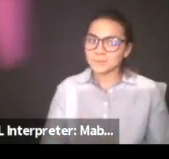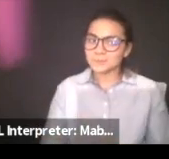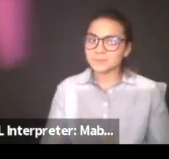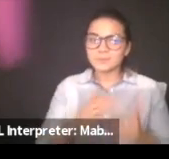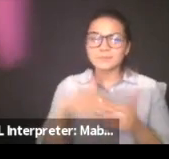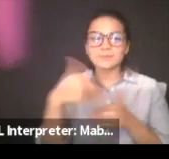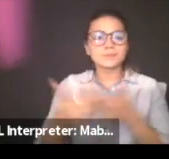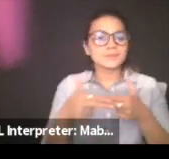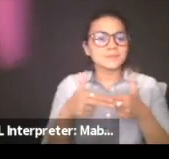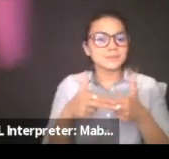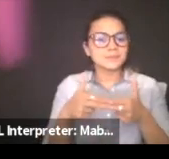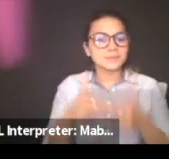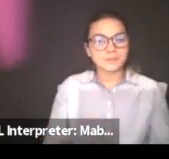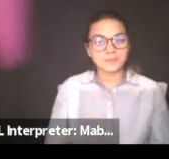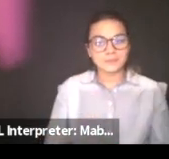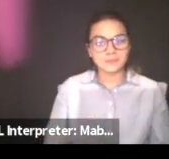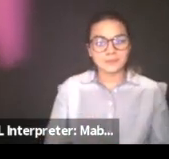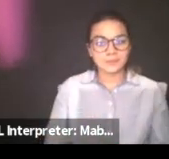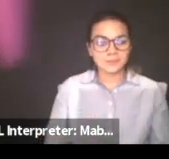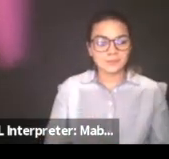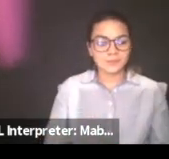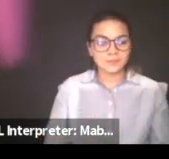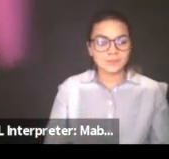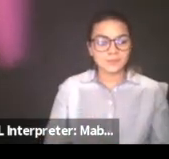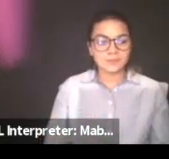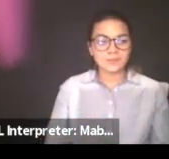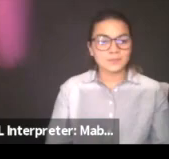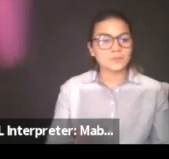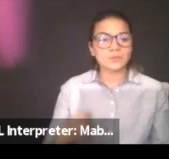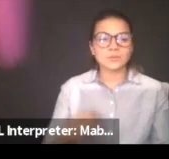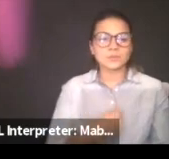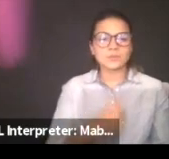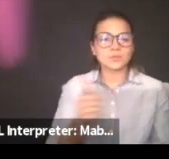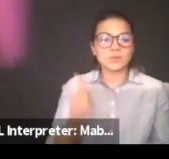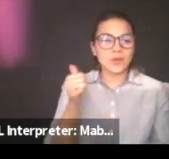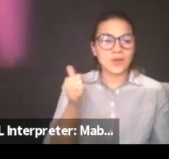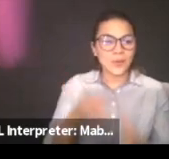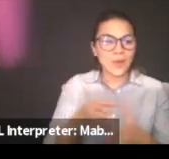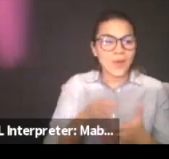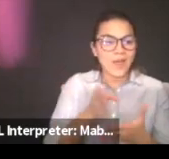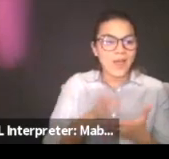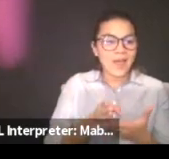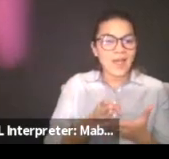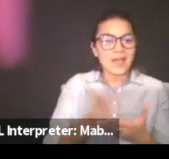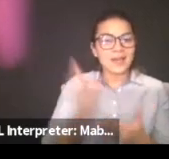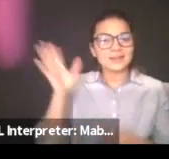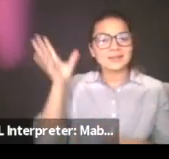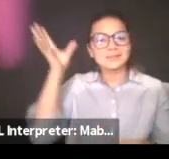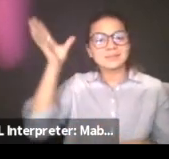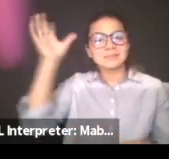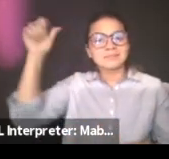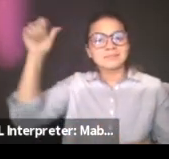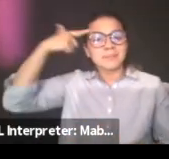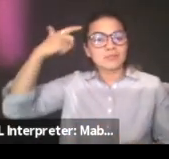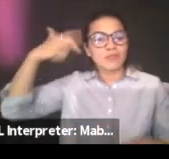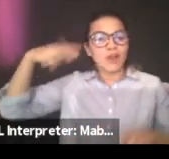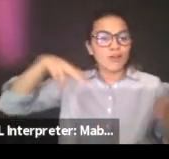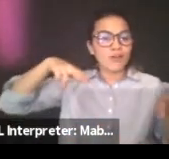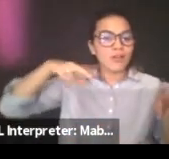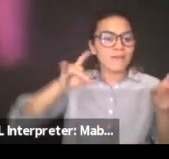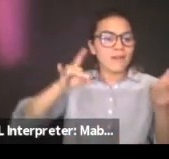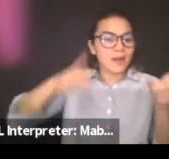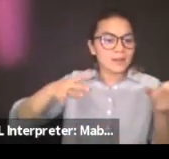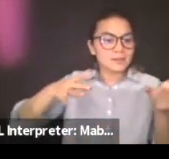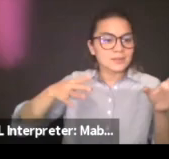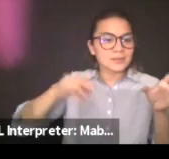Yeah. So we won't end patriarchal violence, we won't end sexual assault if we don't end the carceral state. Divestment